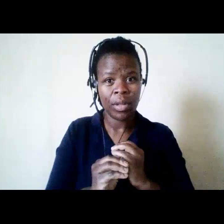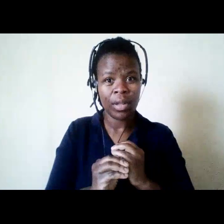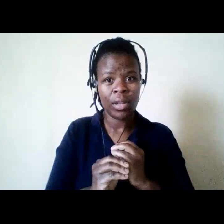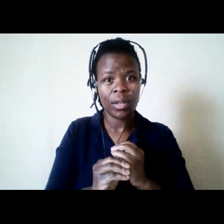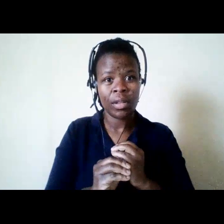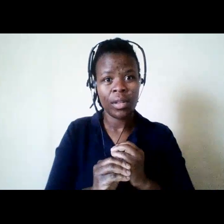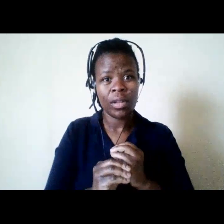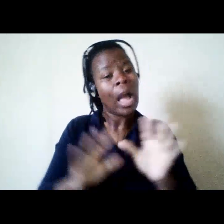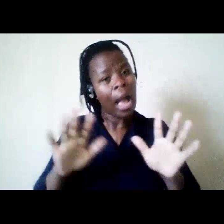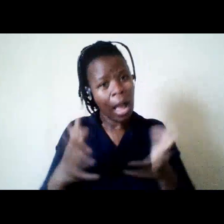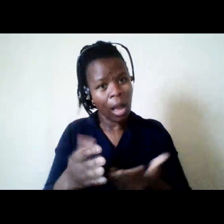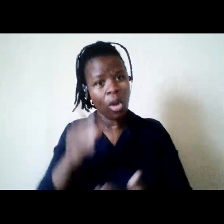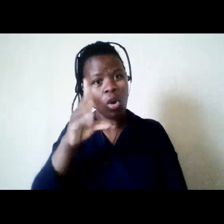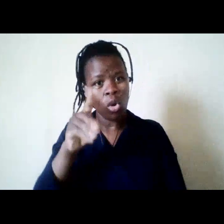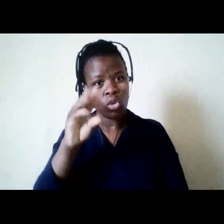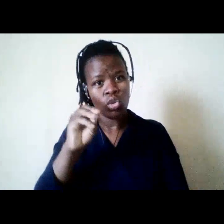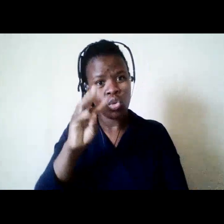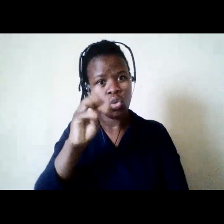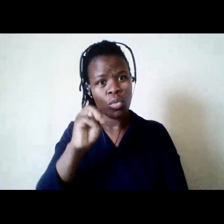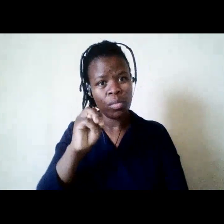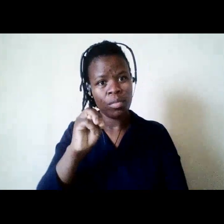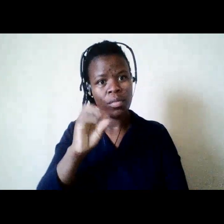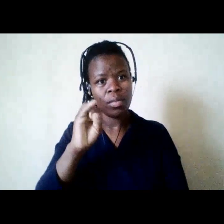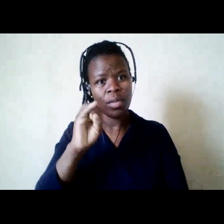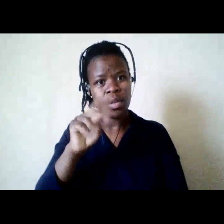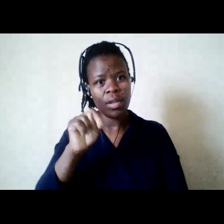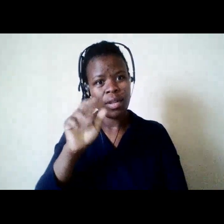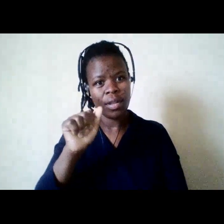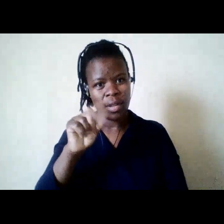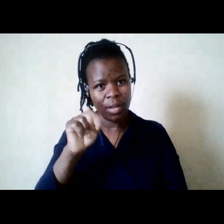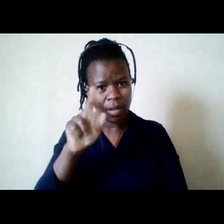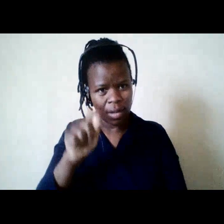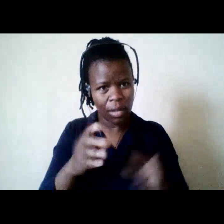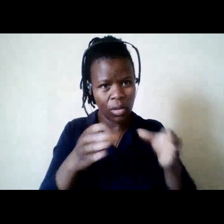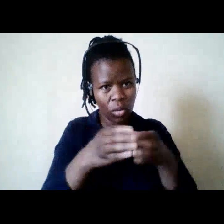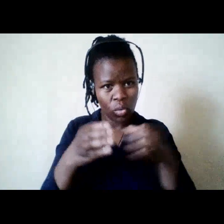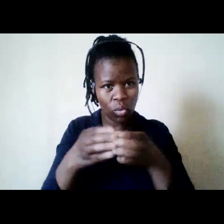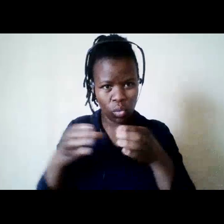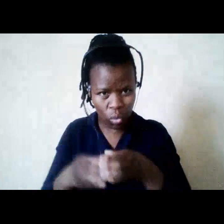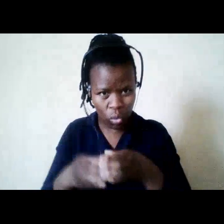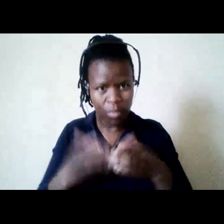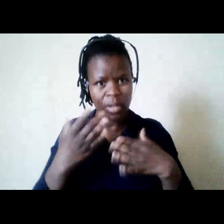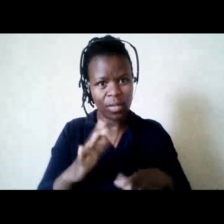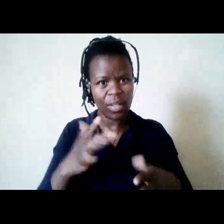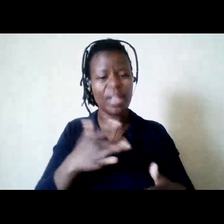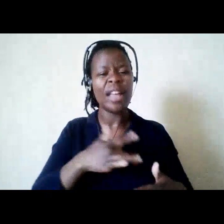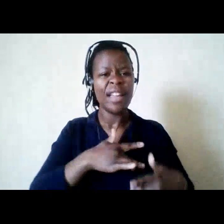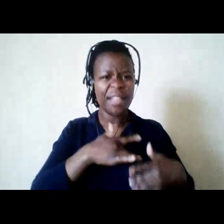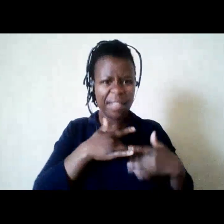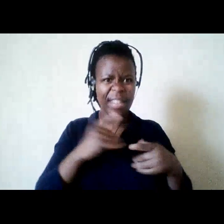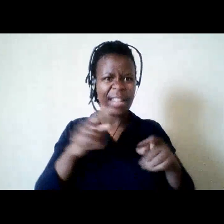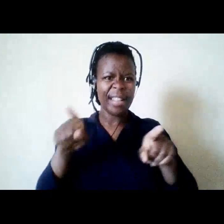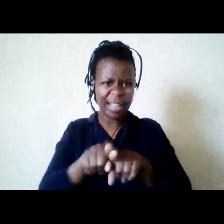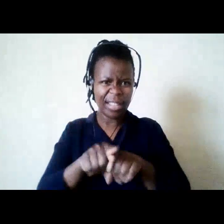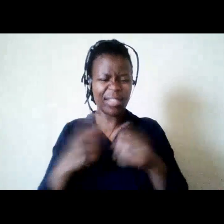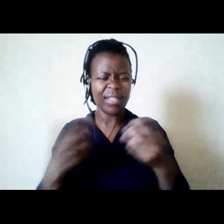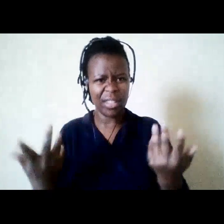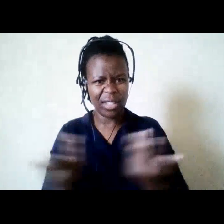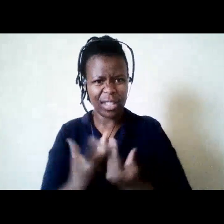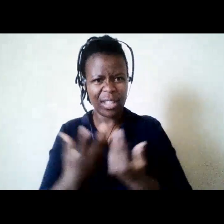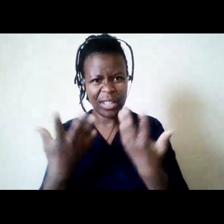dominant groups makes the groups in the periphery feel as if the challenges they are going through is